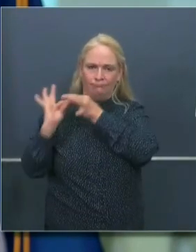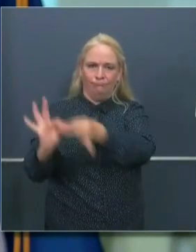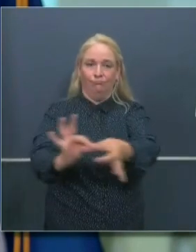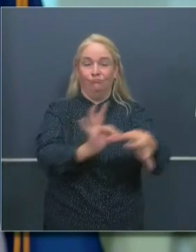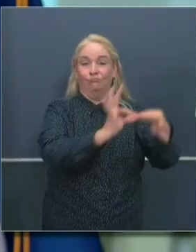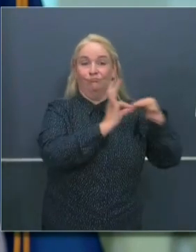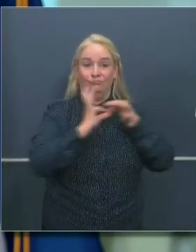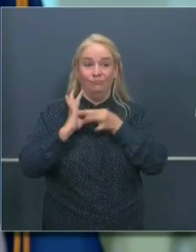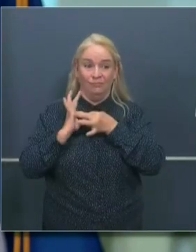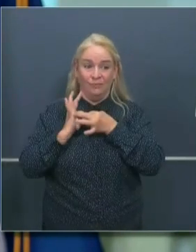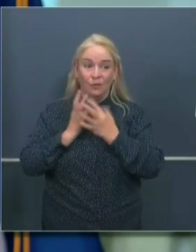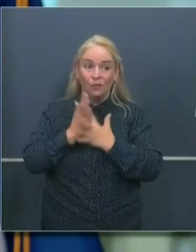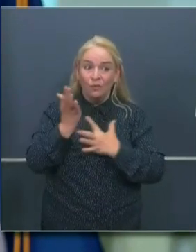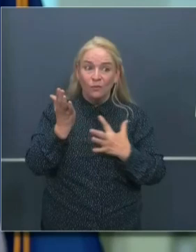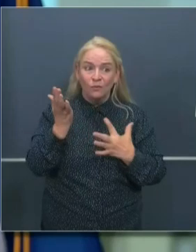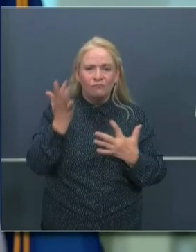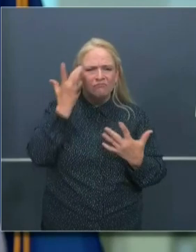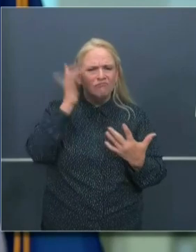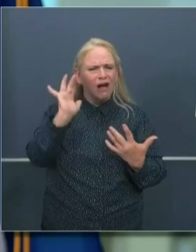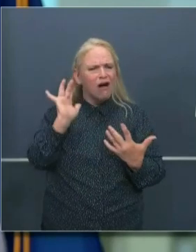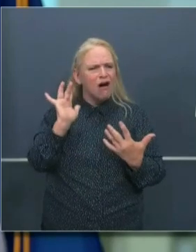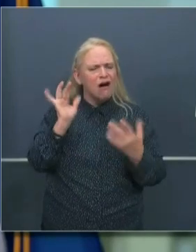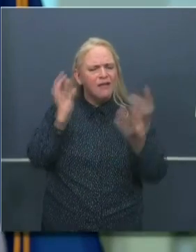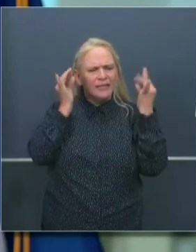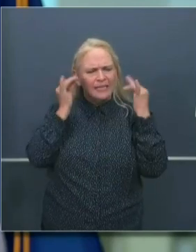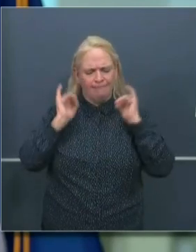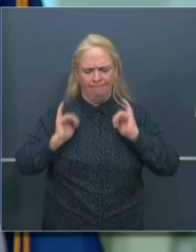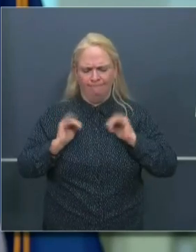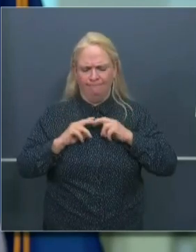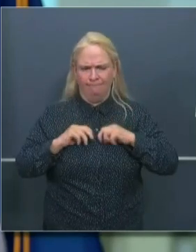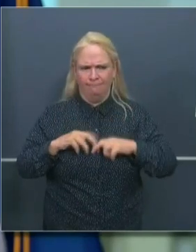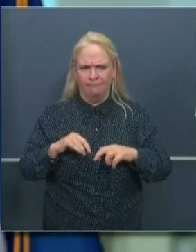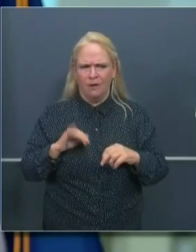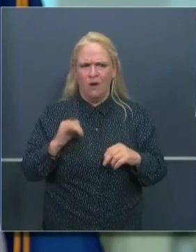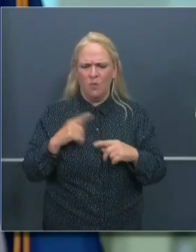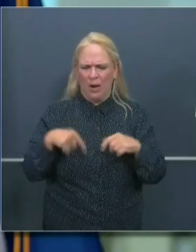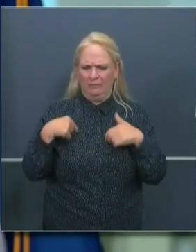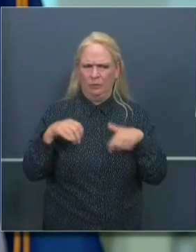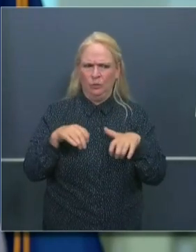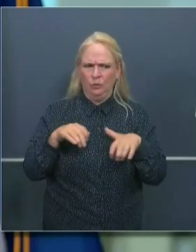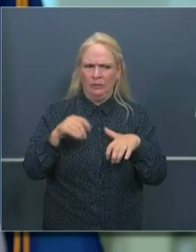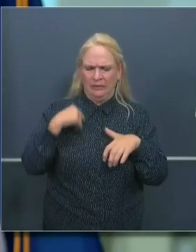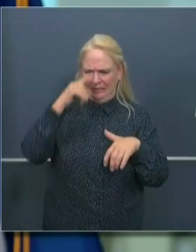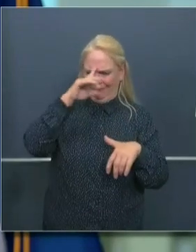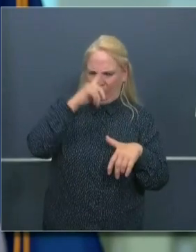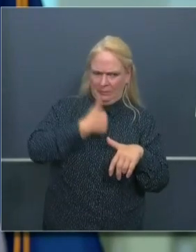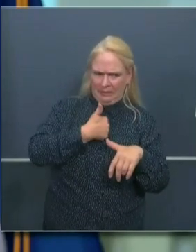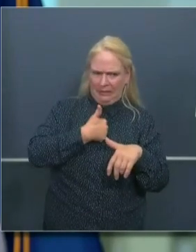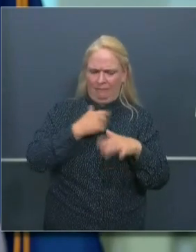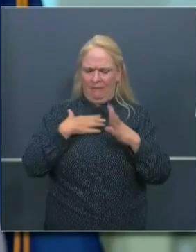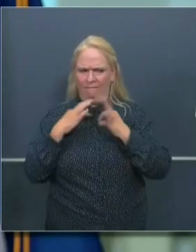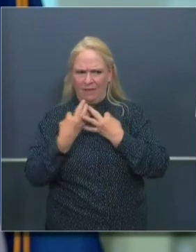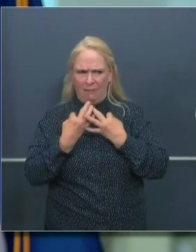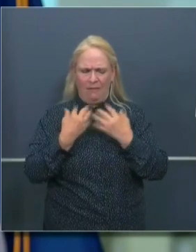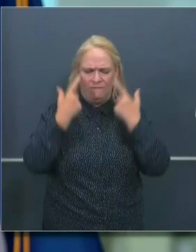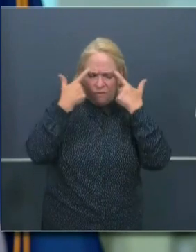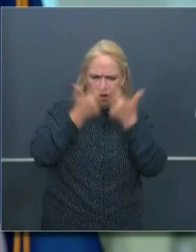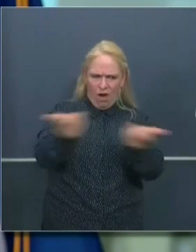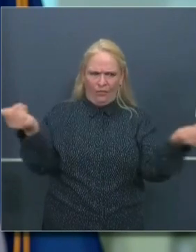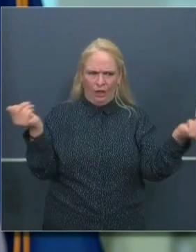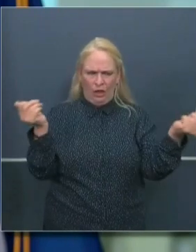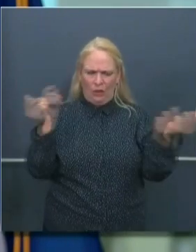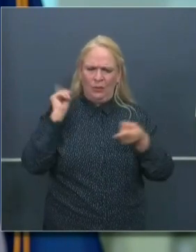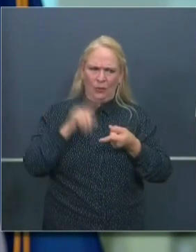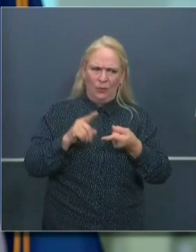acts, smart, thoughtful, not only about yourself, but about others, will mitigate this spread. Alexei Posip, SF